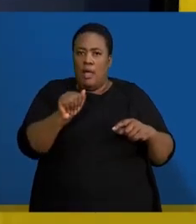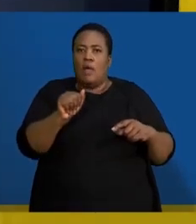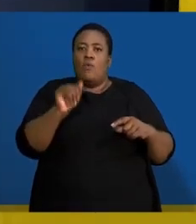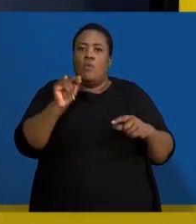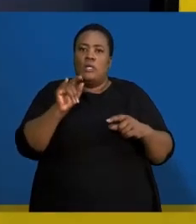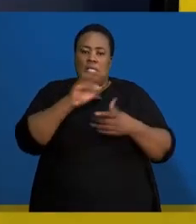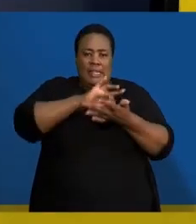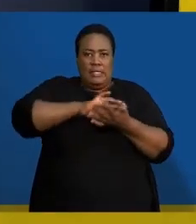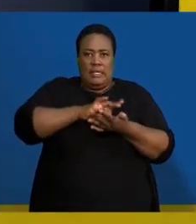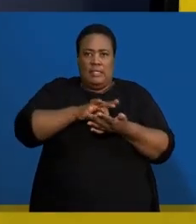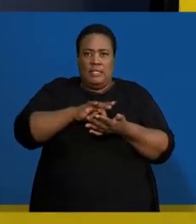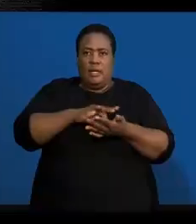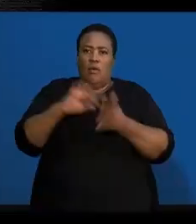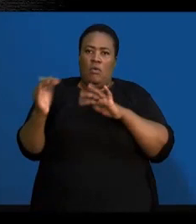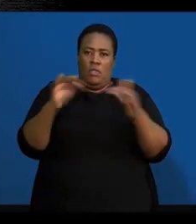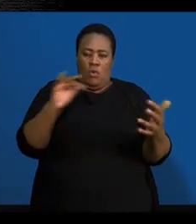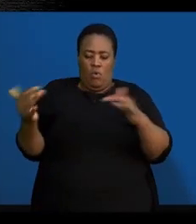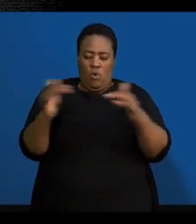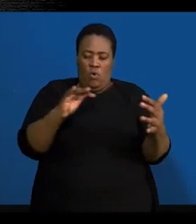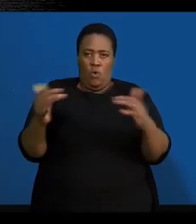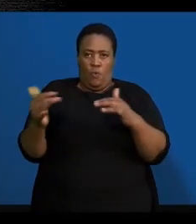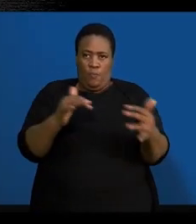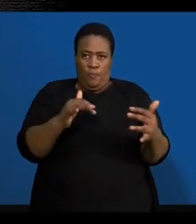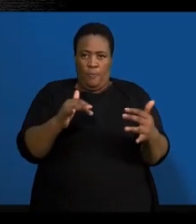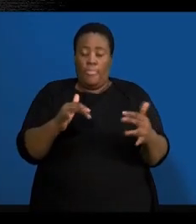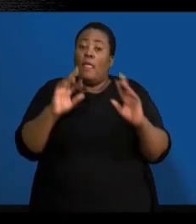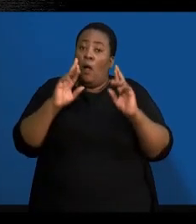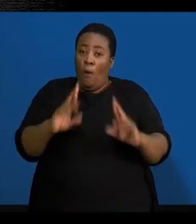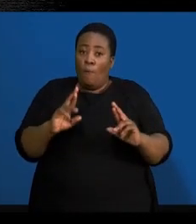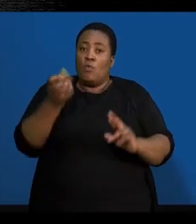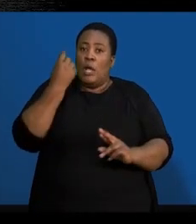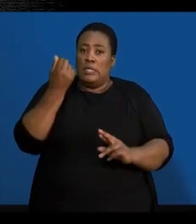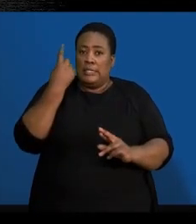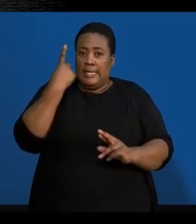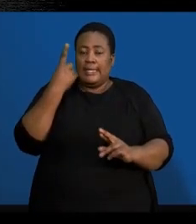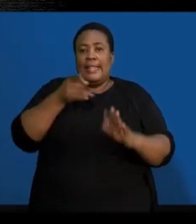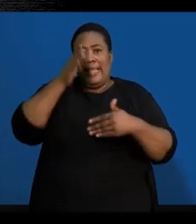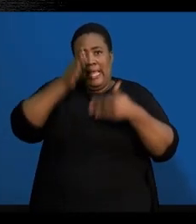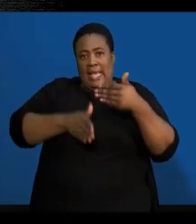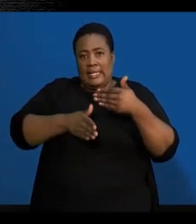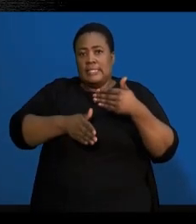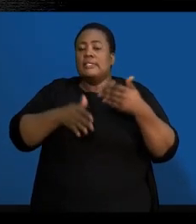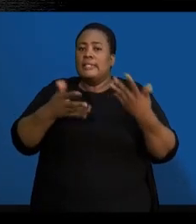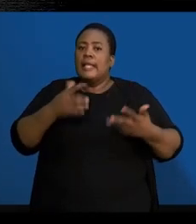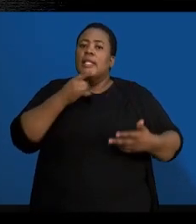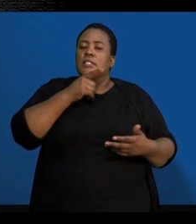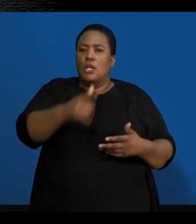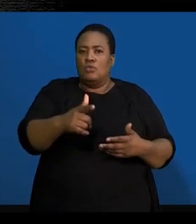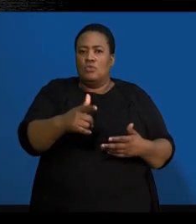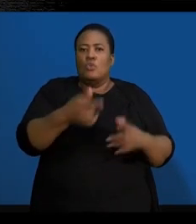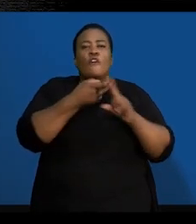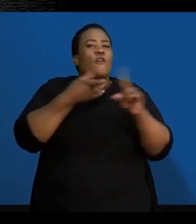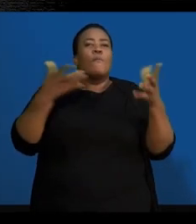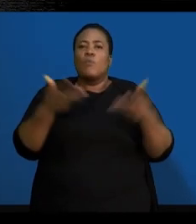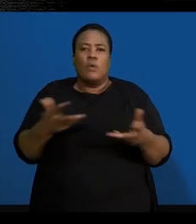States and the USSR. Okay, I hope you understand, guys. At the end of this source, it tells you where it came